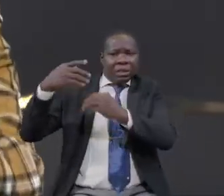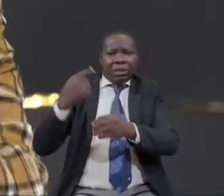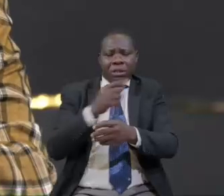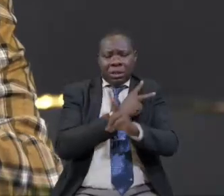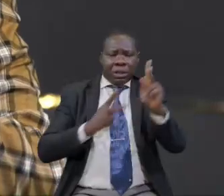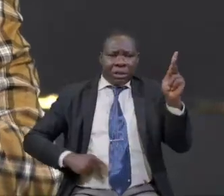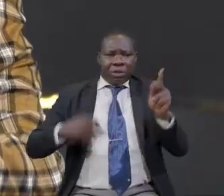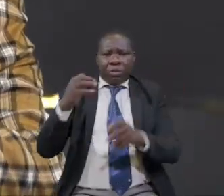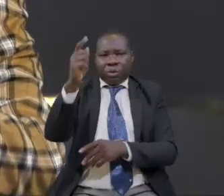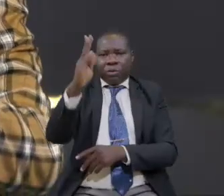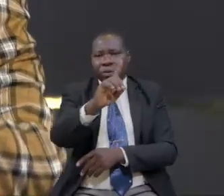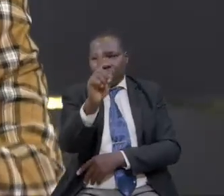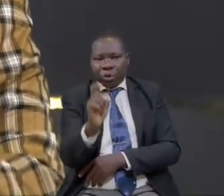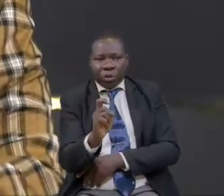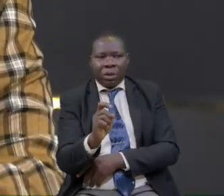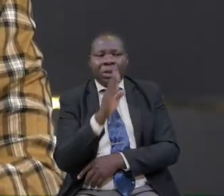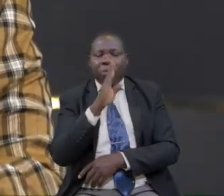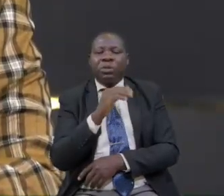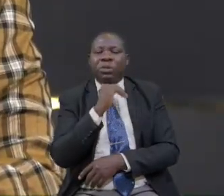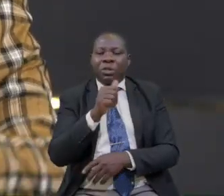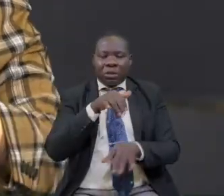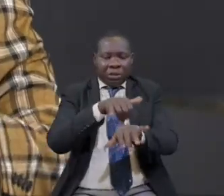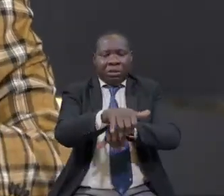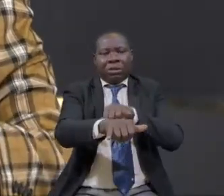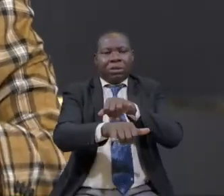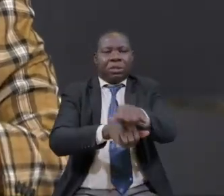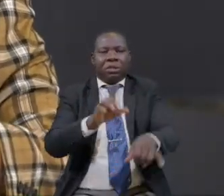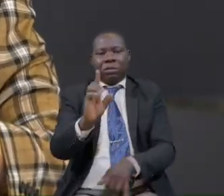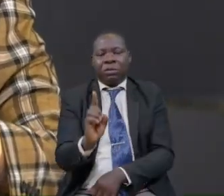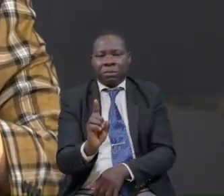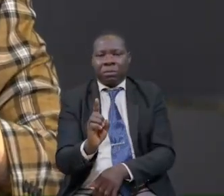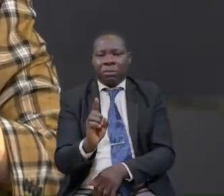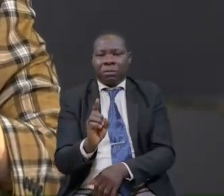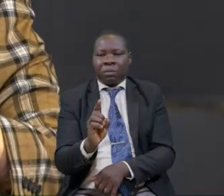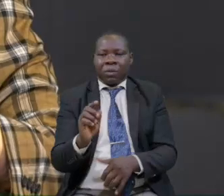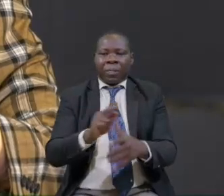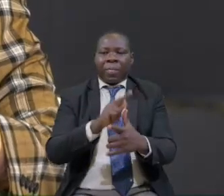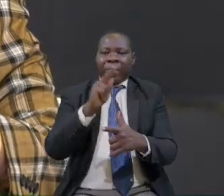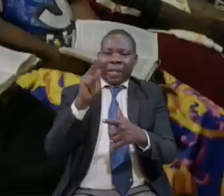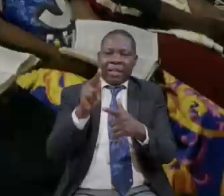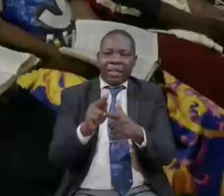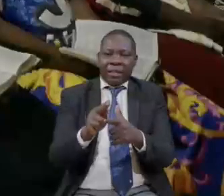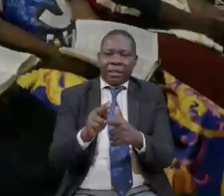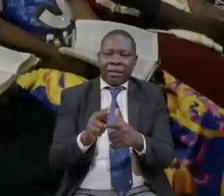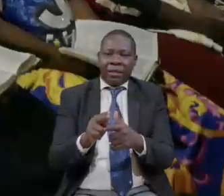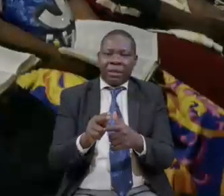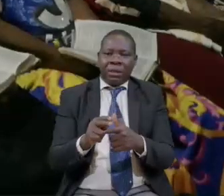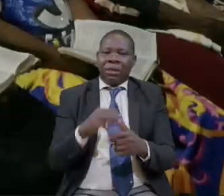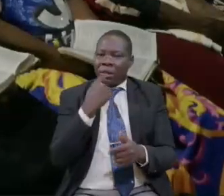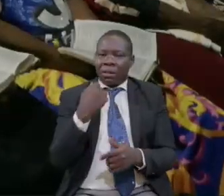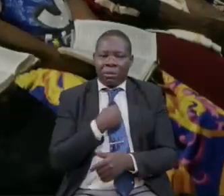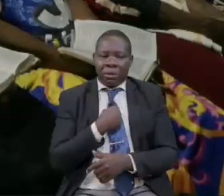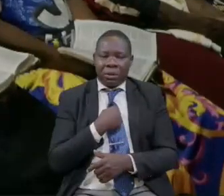Be not deceived. Neither, tell me,